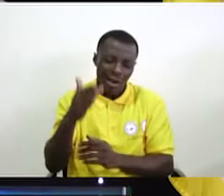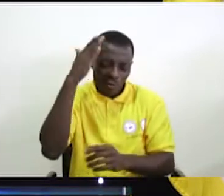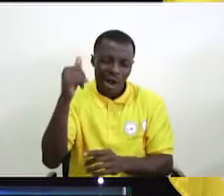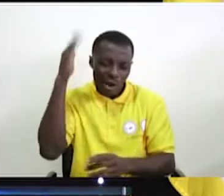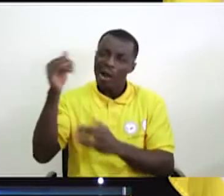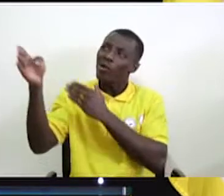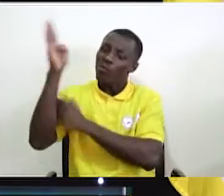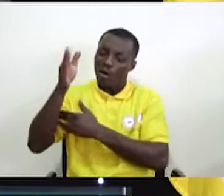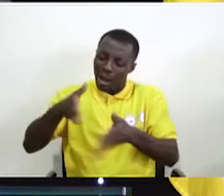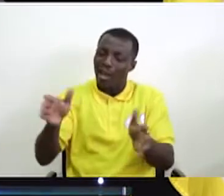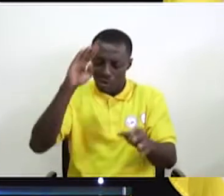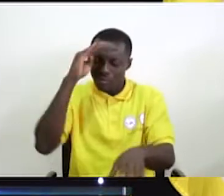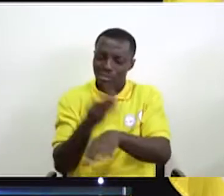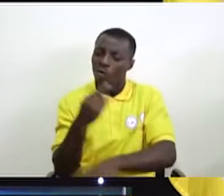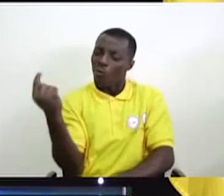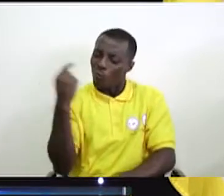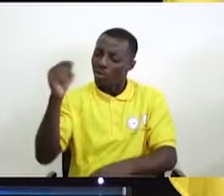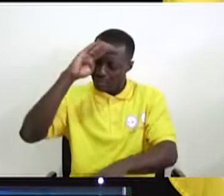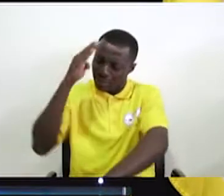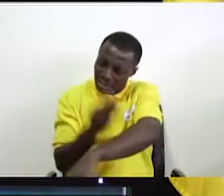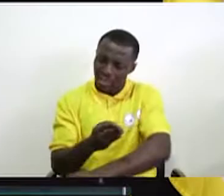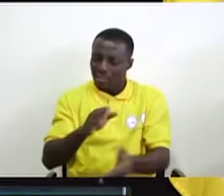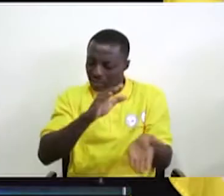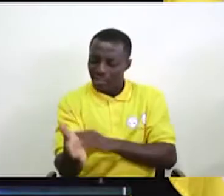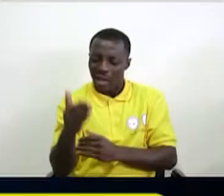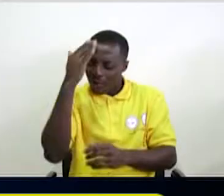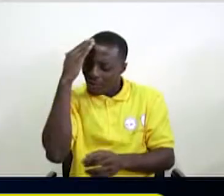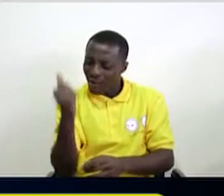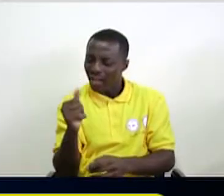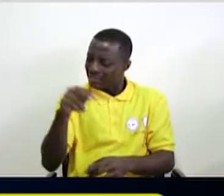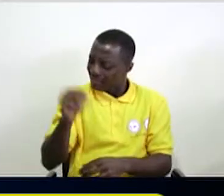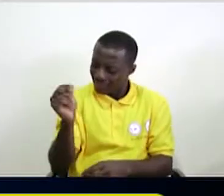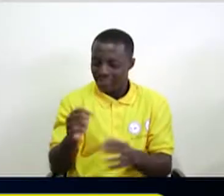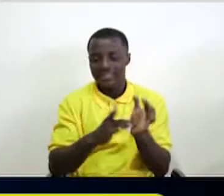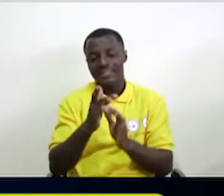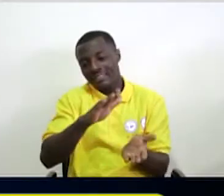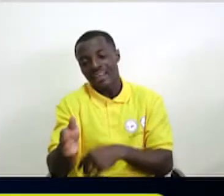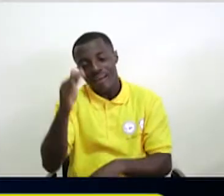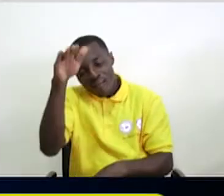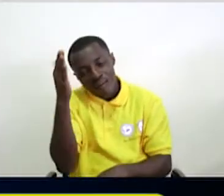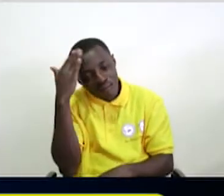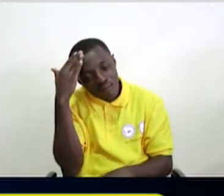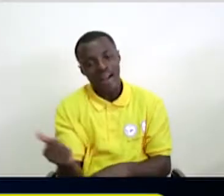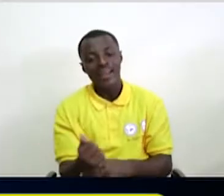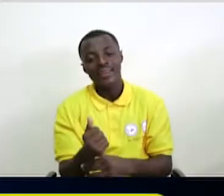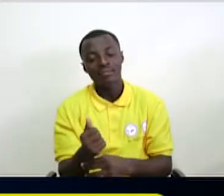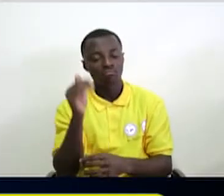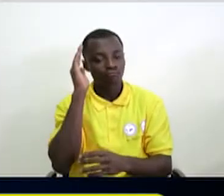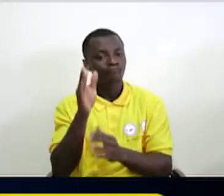to subject his only son to such gruesome death? In faso ben na e wo so se ese